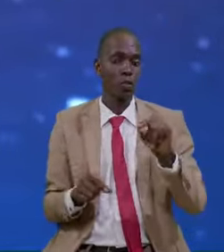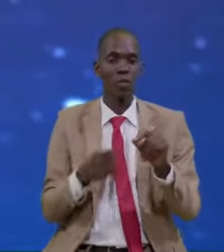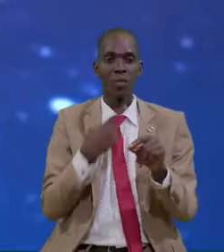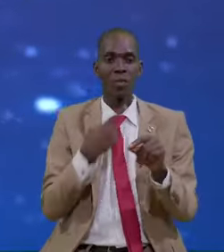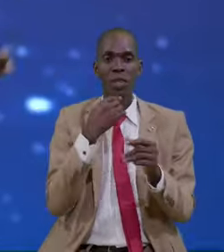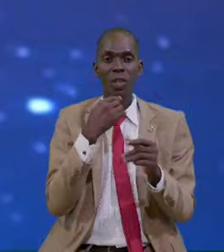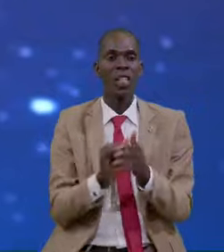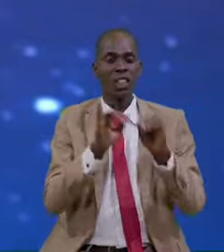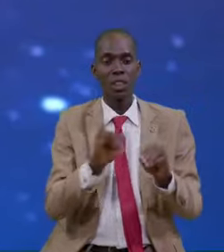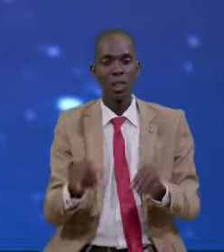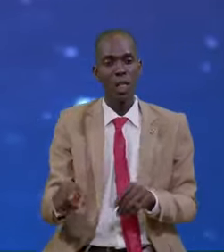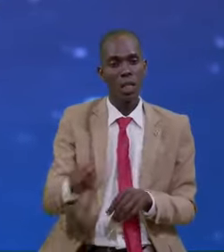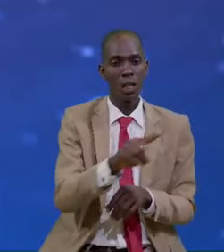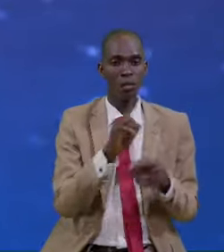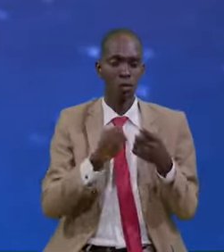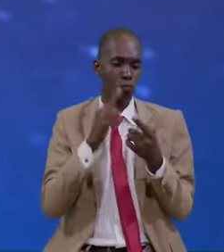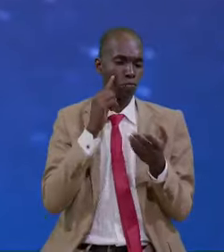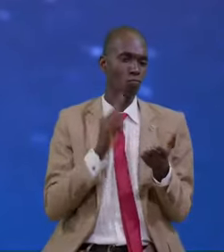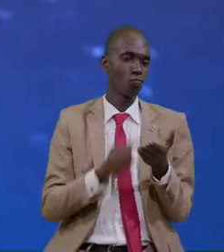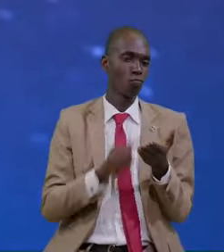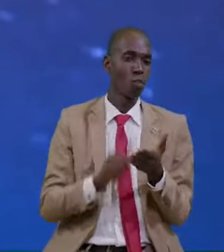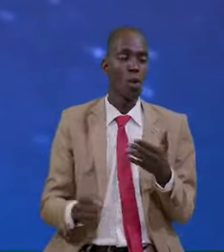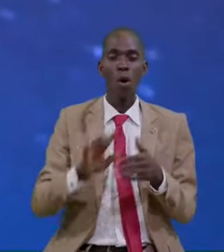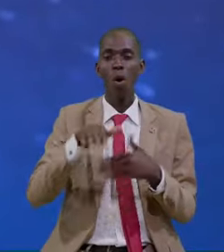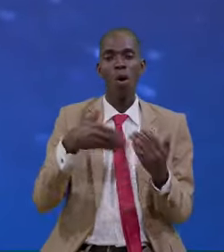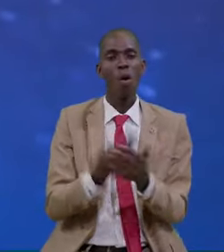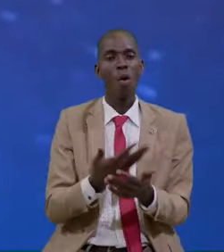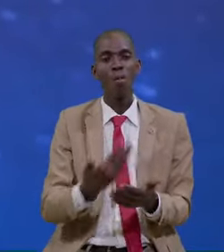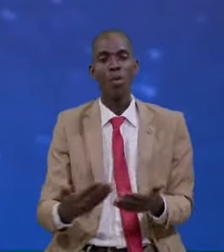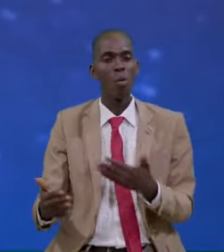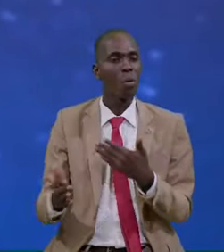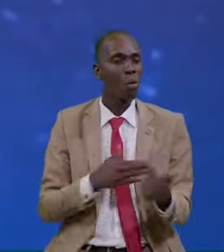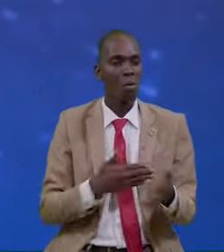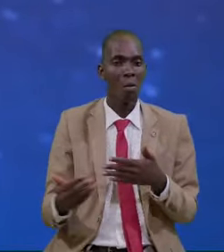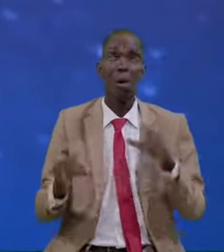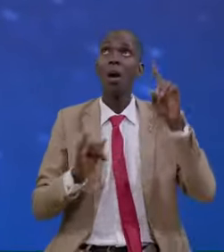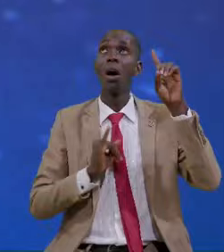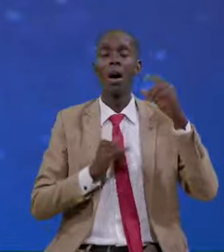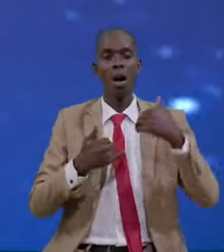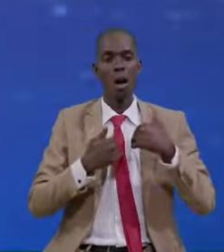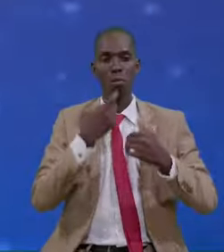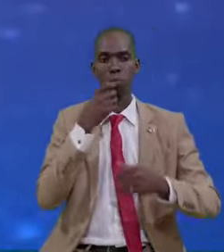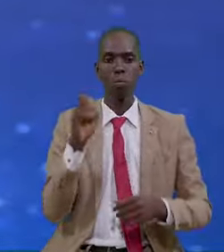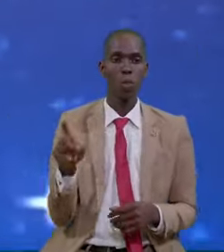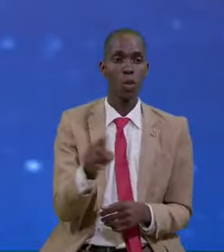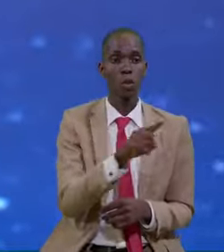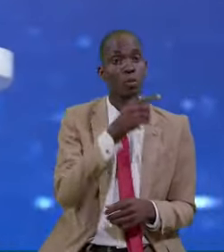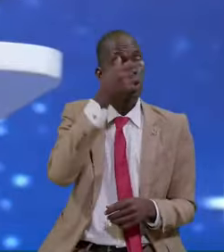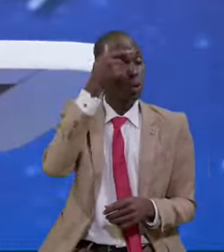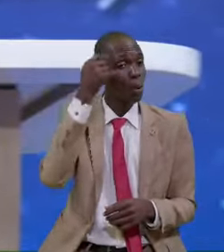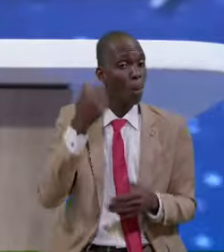them to observe all things whatsoever I have commanded you. Because, you know,